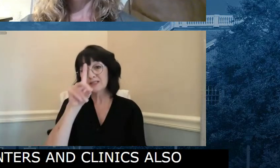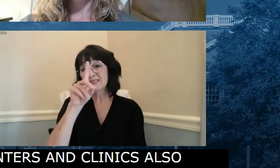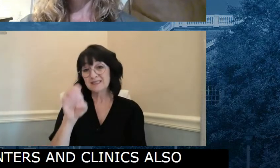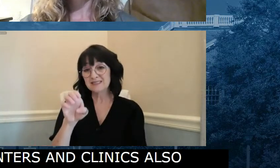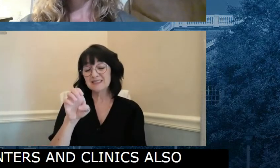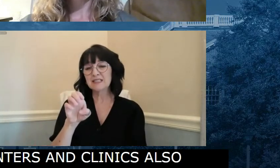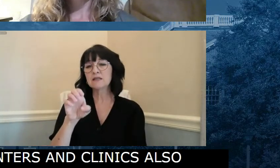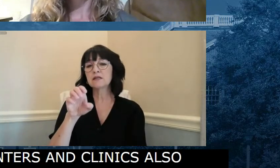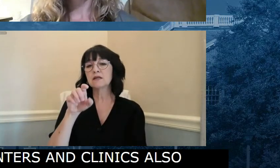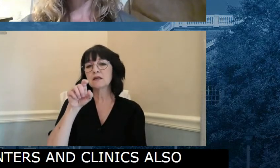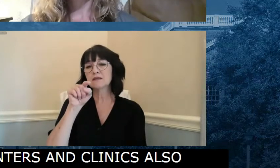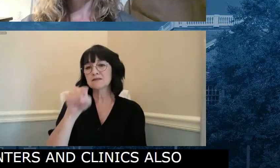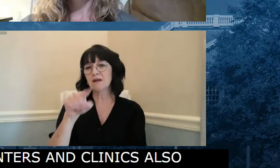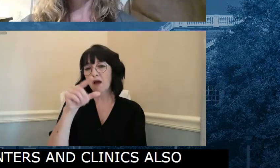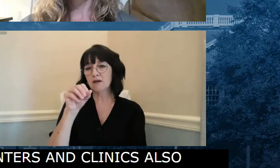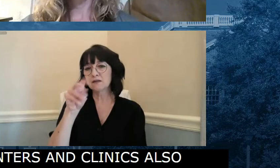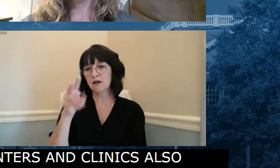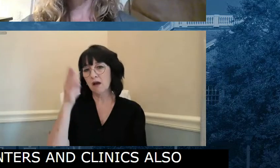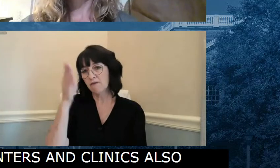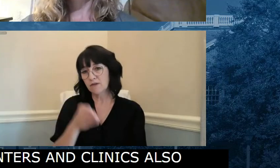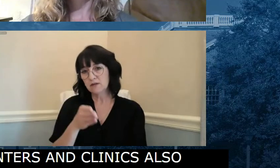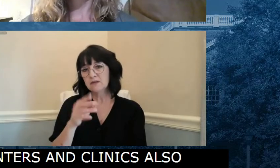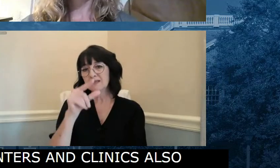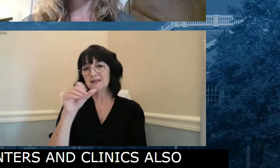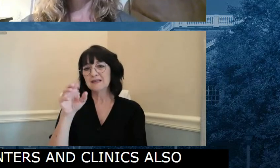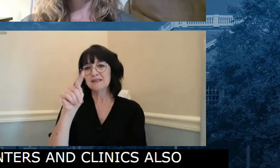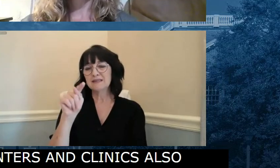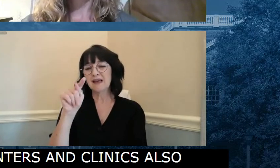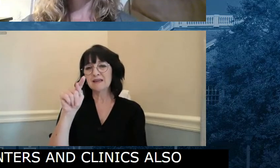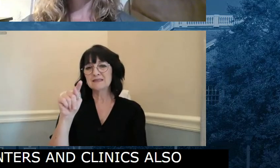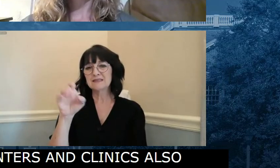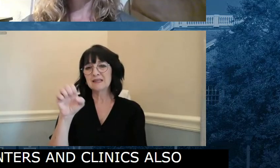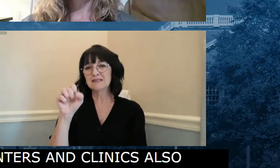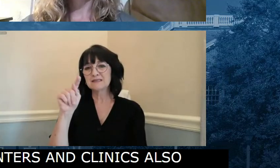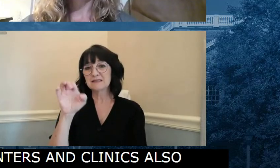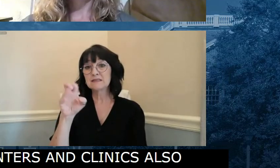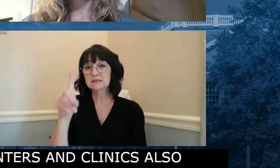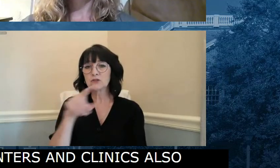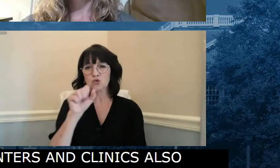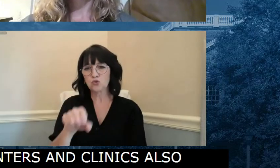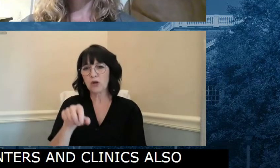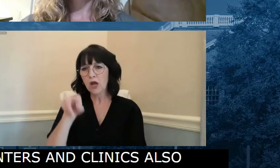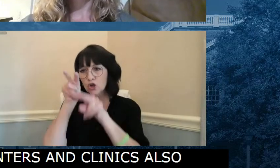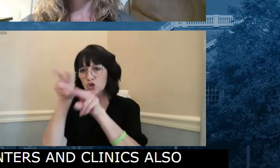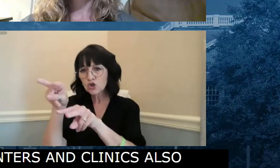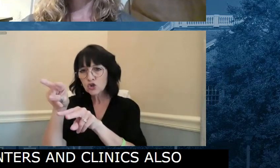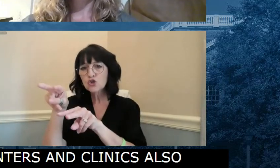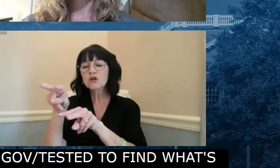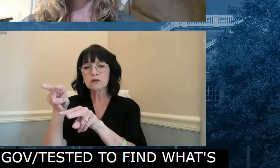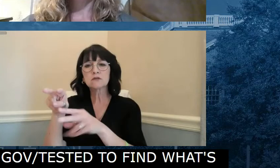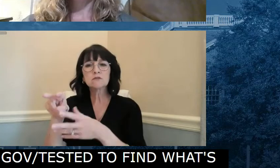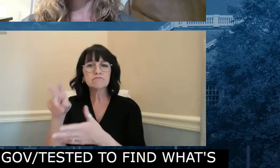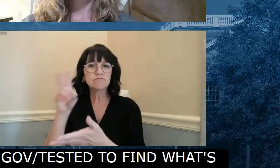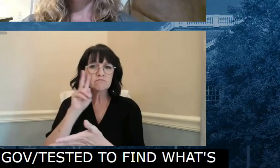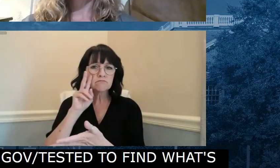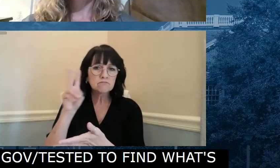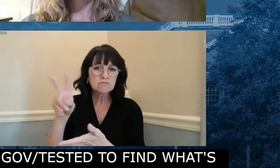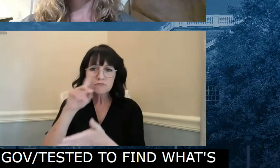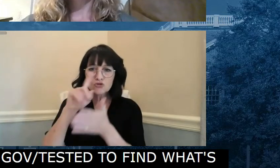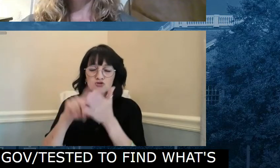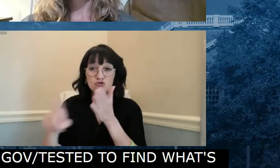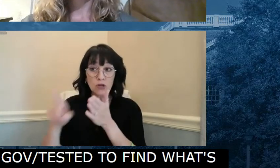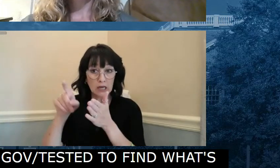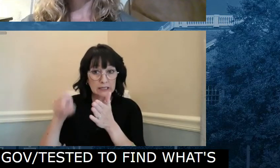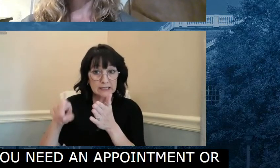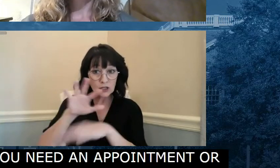de.gov/get-tested to find out what is near you, what the process is, whether you need an appointment or you don't, but it is still